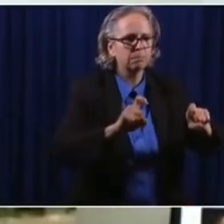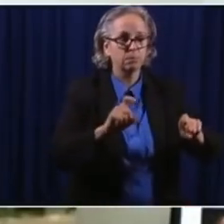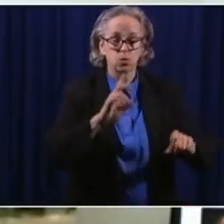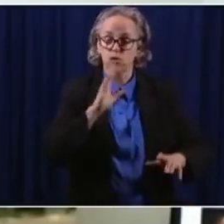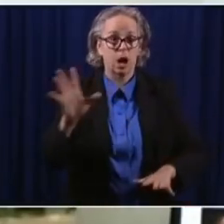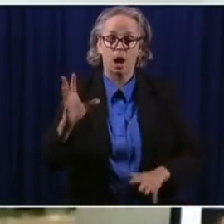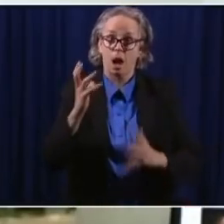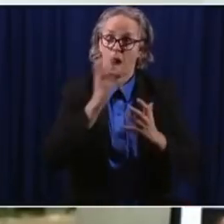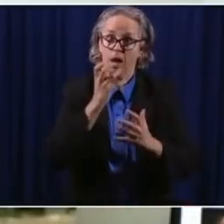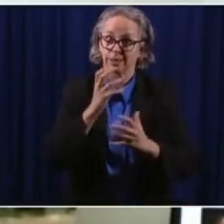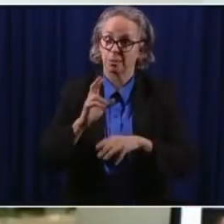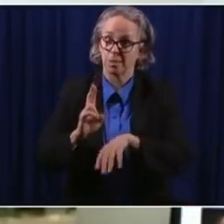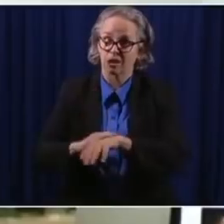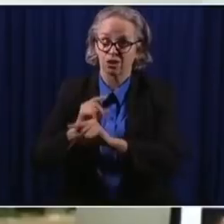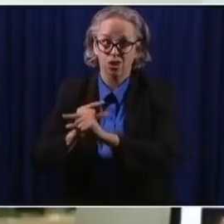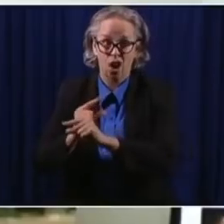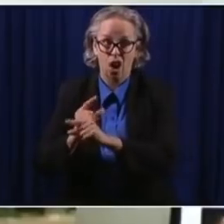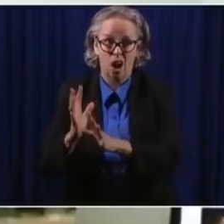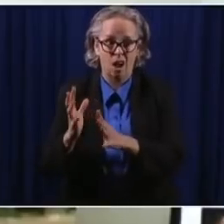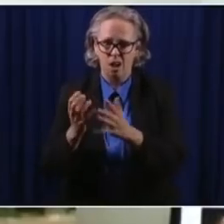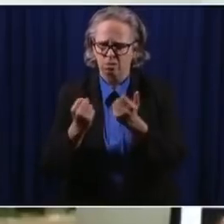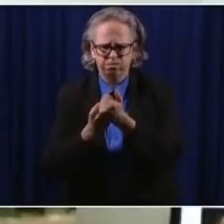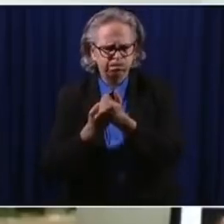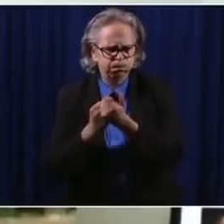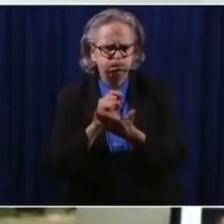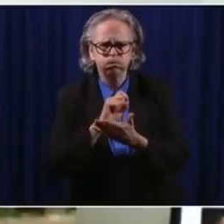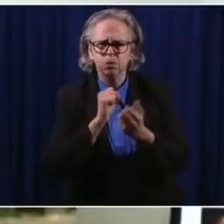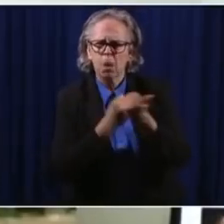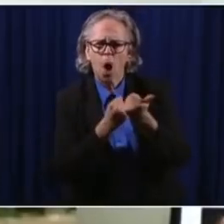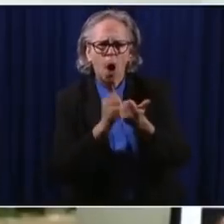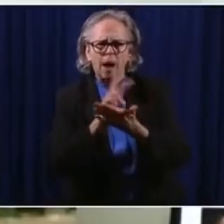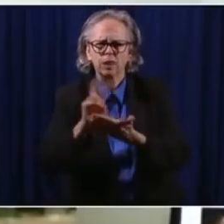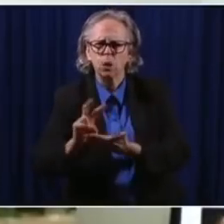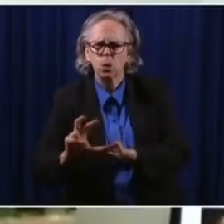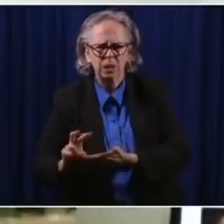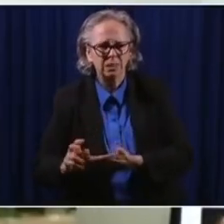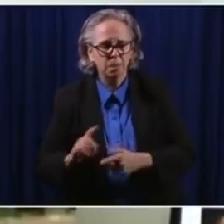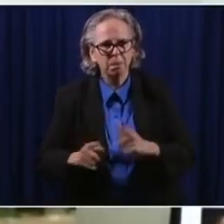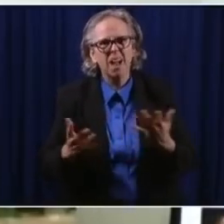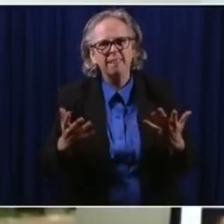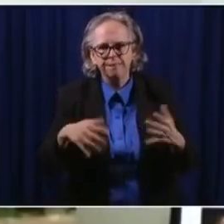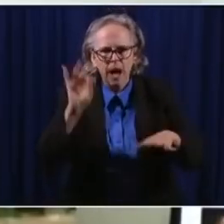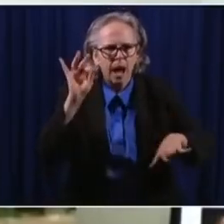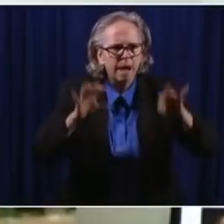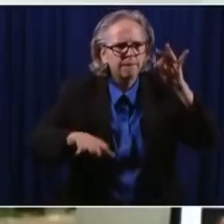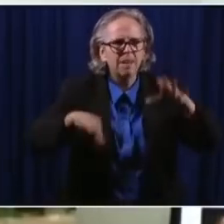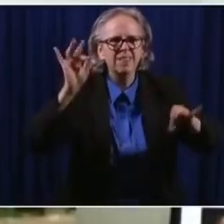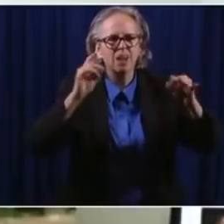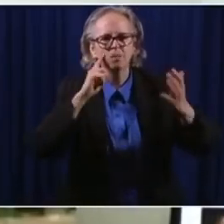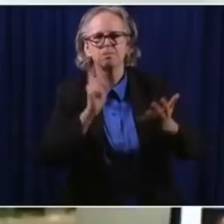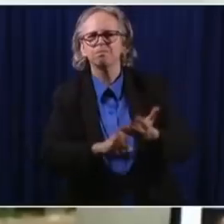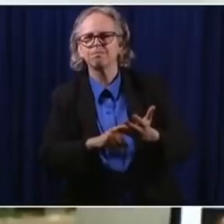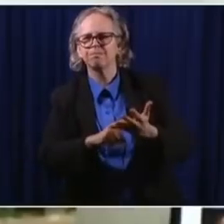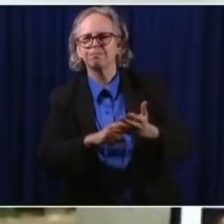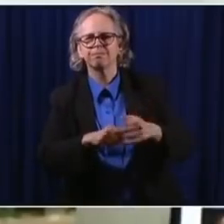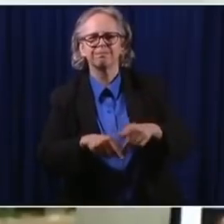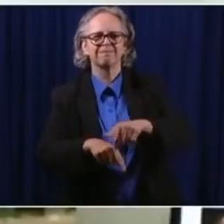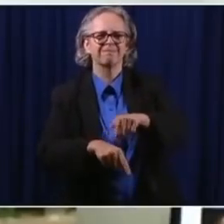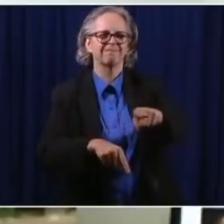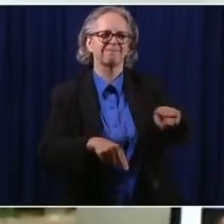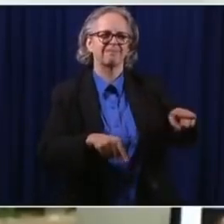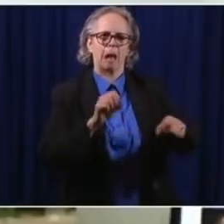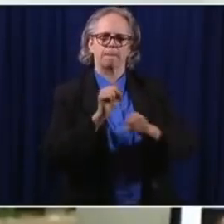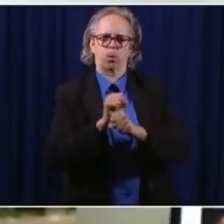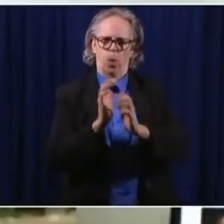tested every 2 weeks. Unfortunately, with that testing, we are starting to find the indicators of employees and